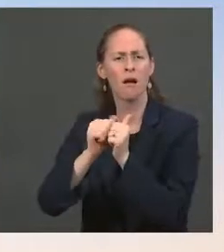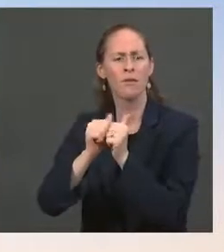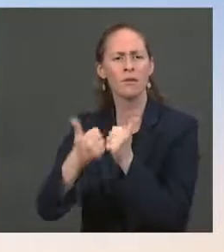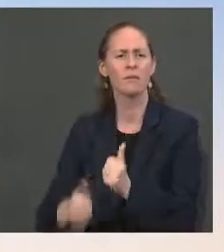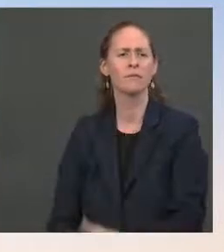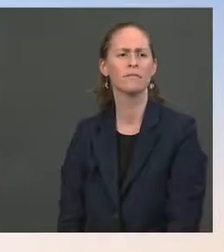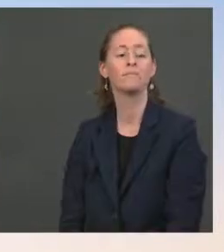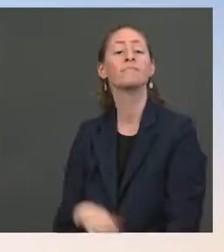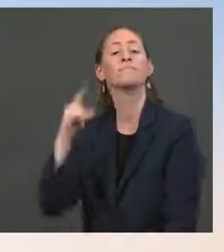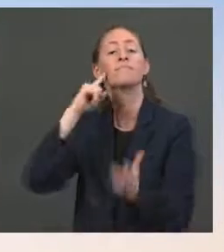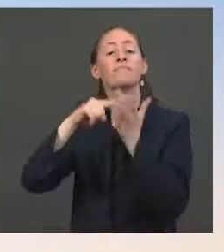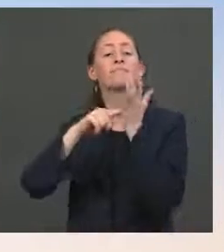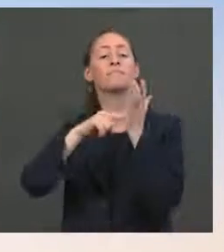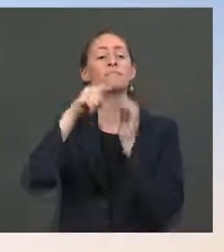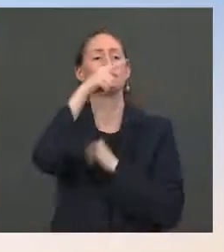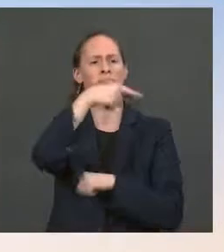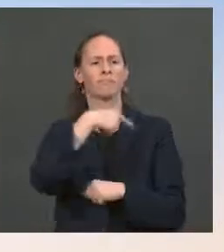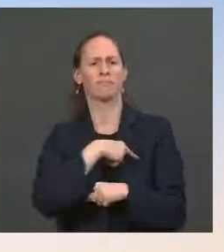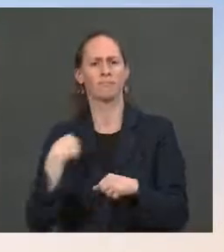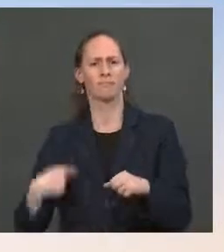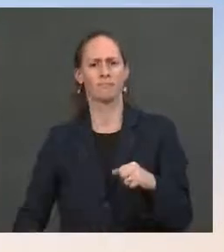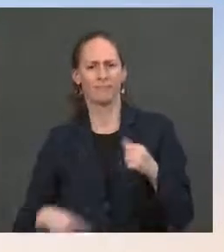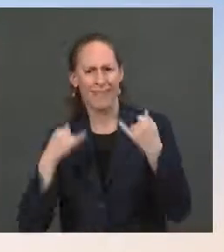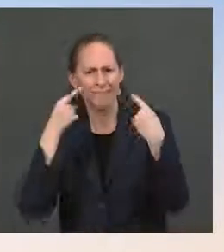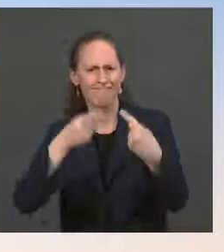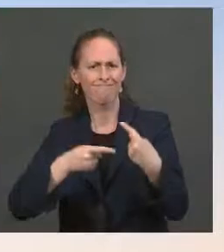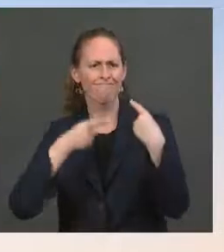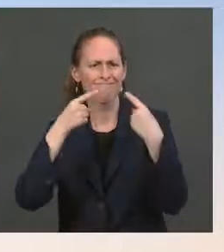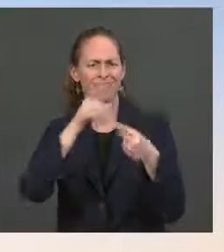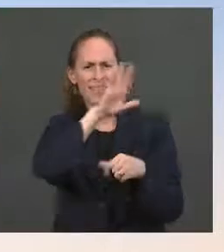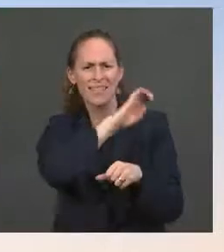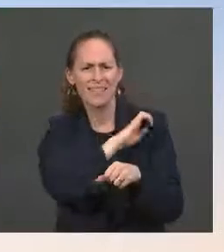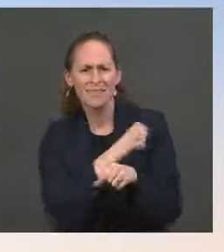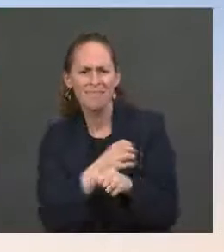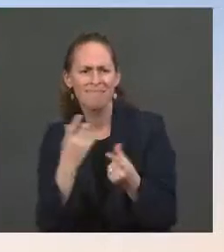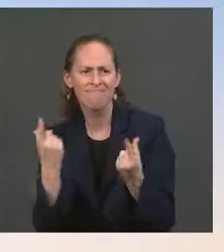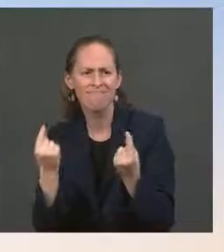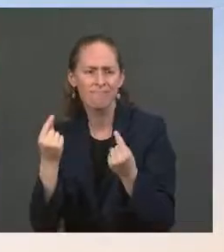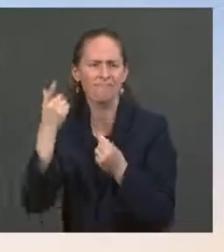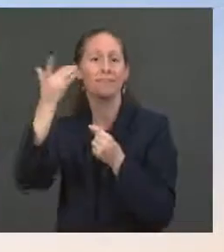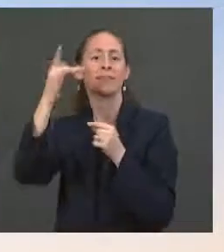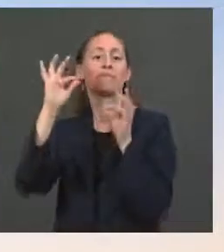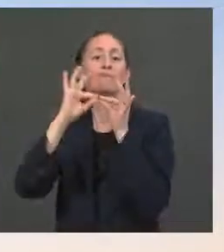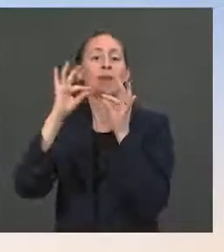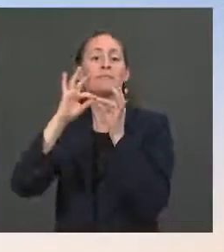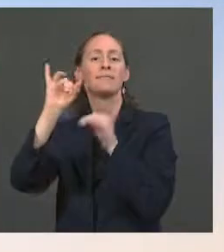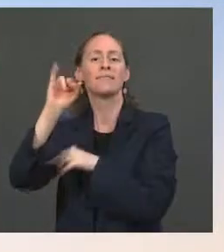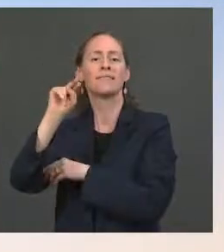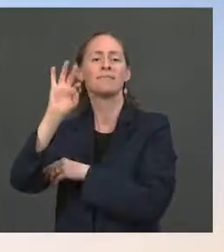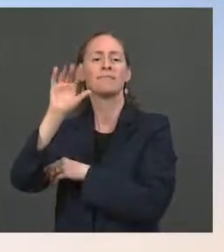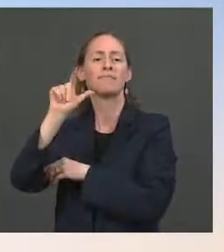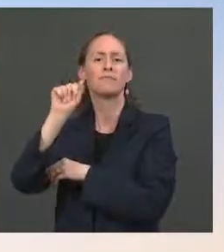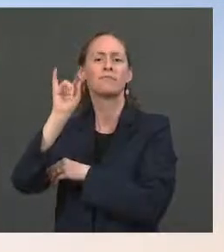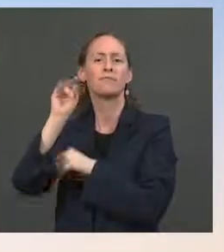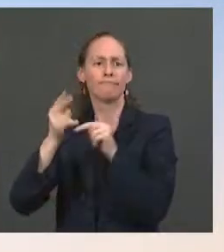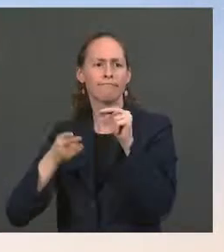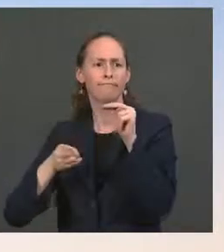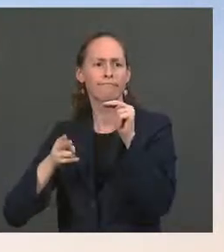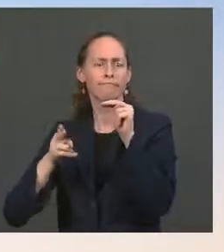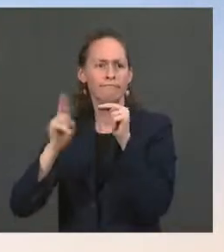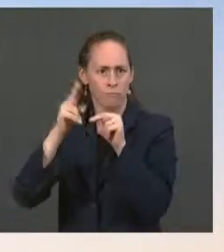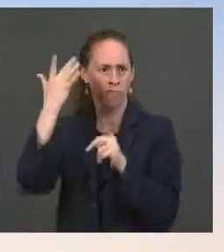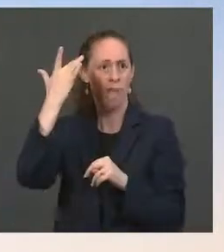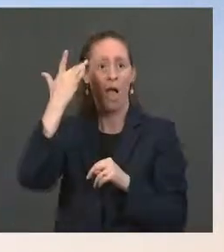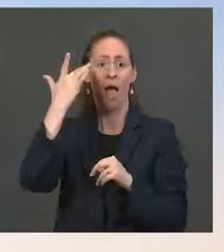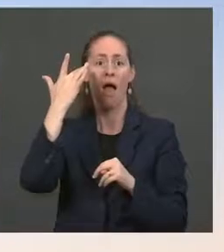with energy, it leads to those inflation issues because we have much of our supply chain is broad and factories aren't